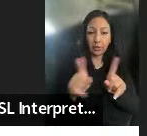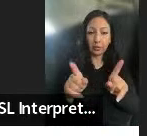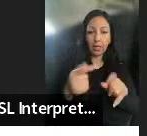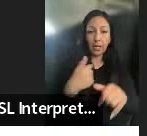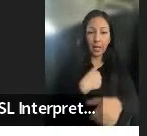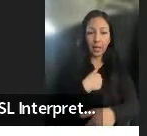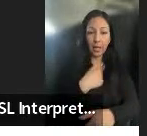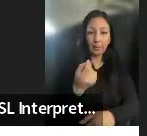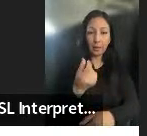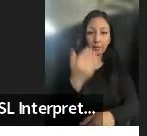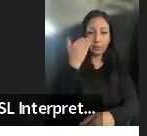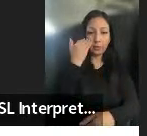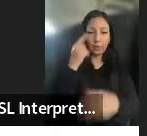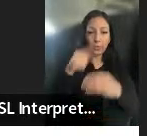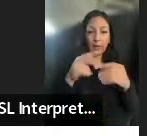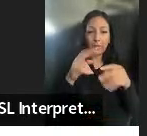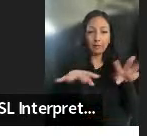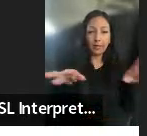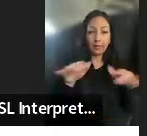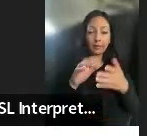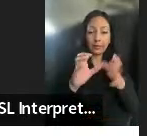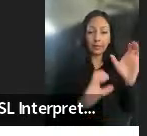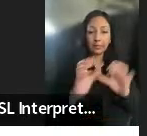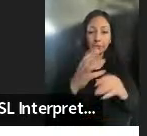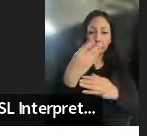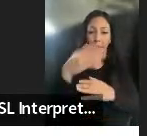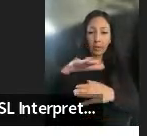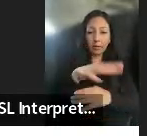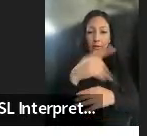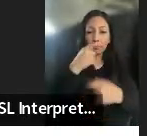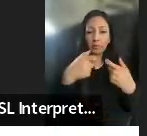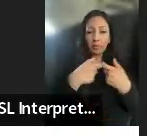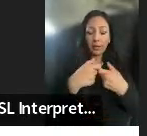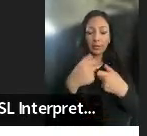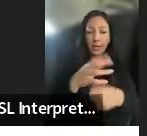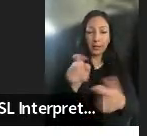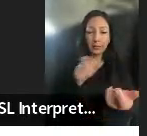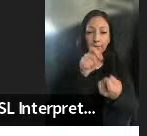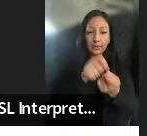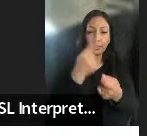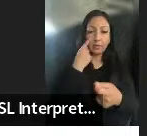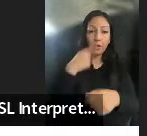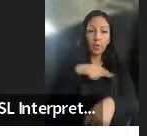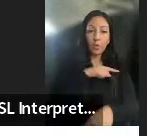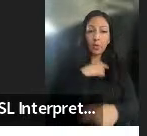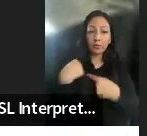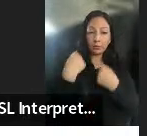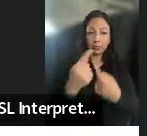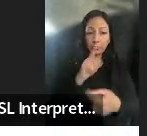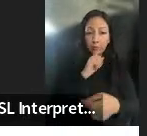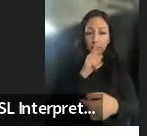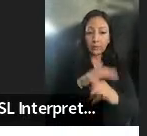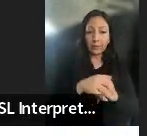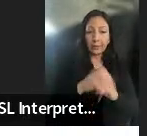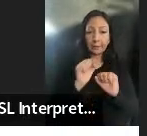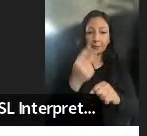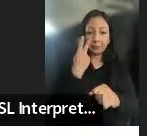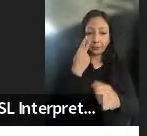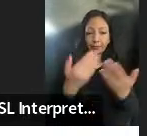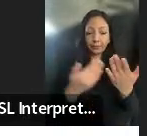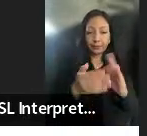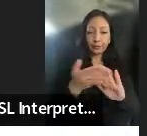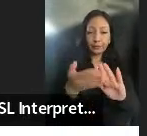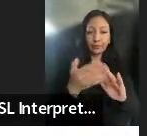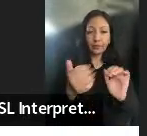a little bit familiar with the various chemistries that are out there for batteries. And in particular, we've been really heartened to see developments even within